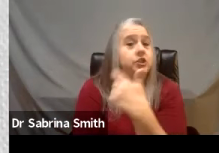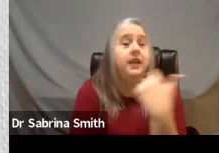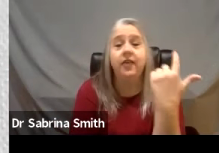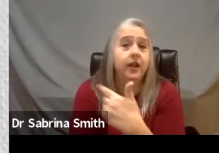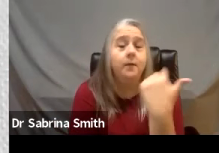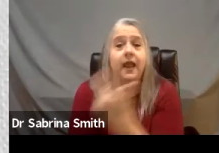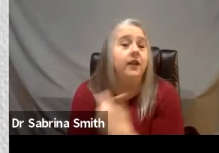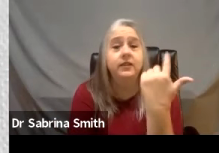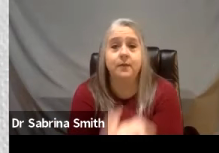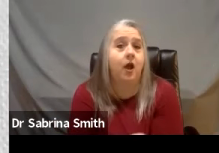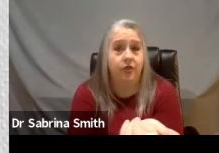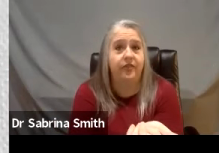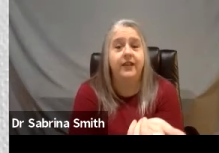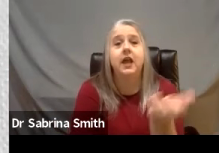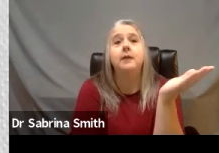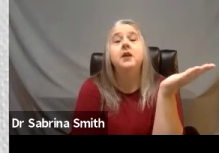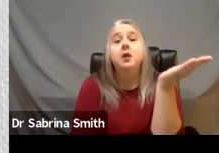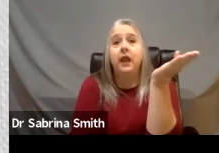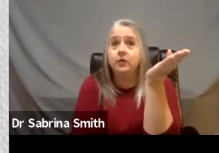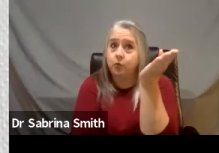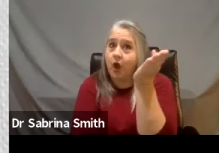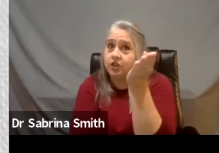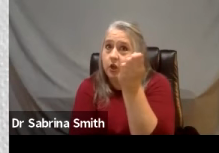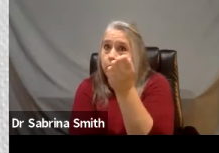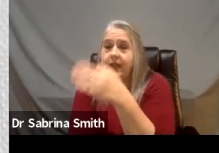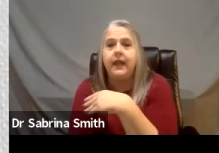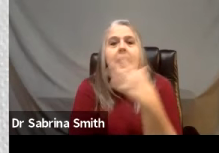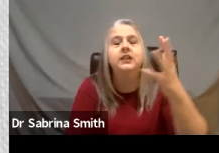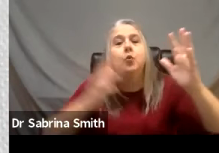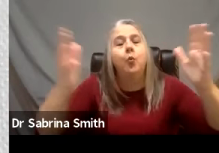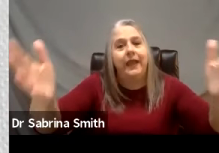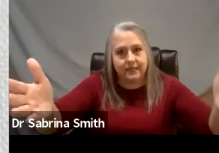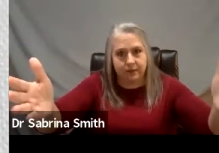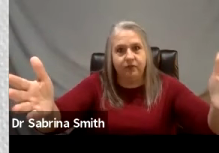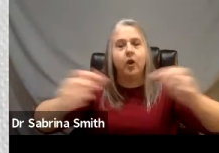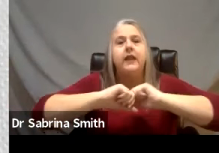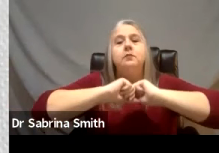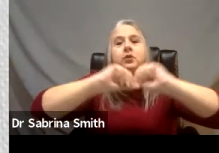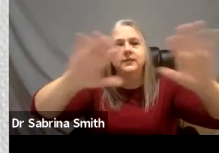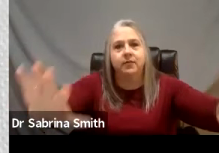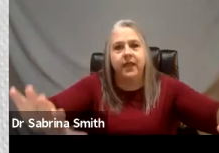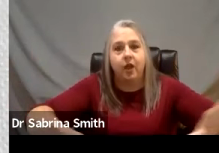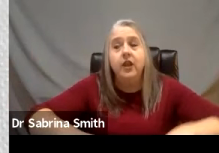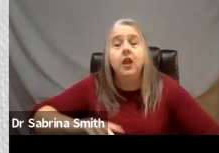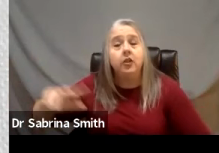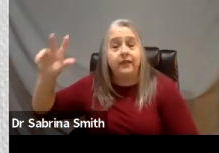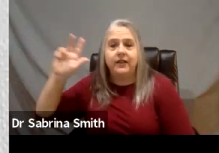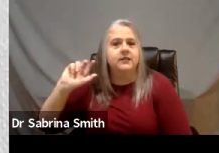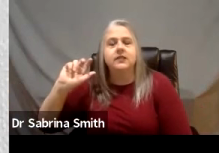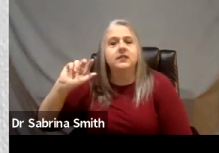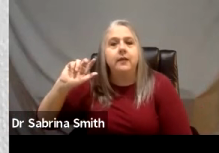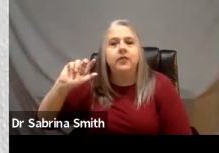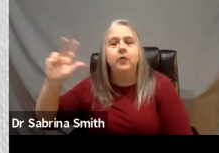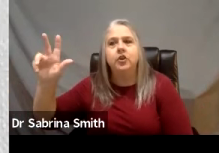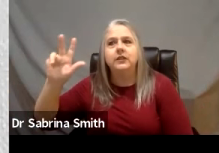and there's nothing coming out of this mouth at that time. But I was watching the whole thing, and I had to wait before I could put something out. Like that,